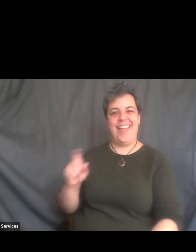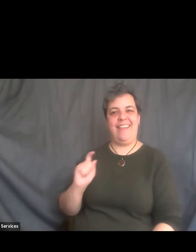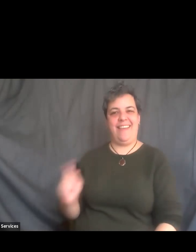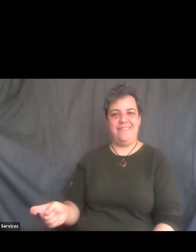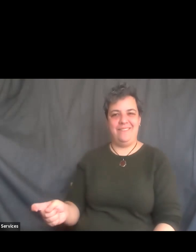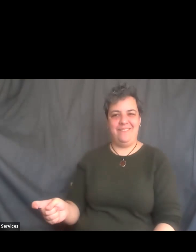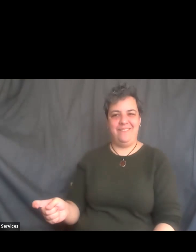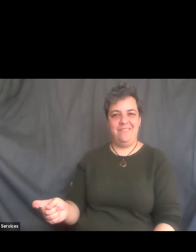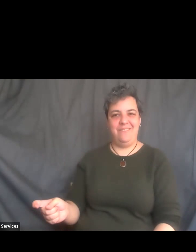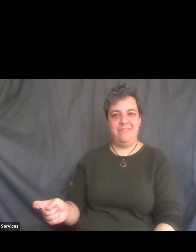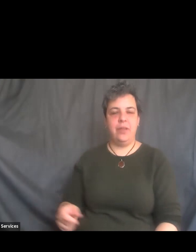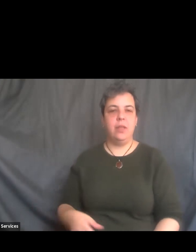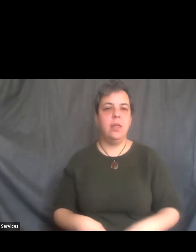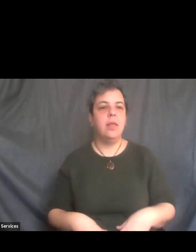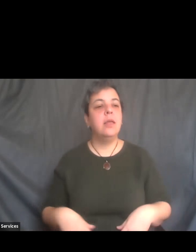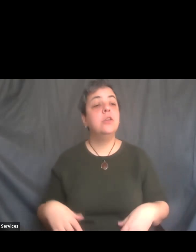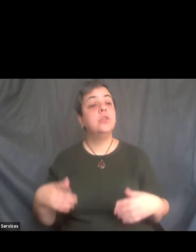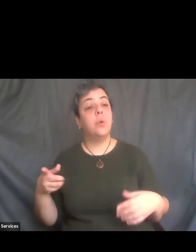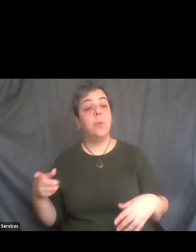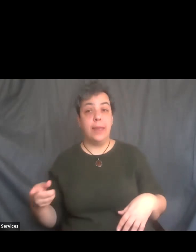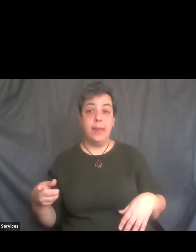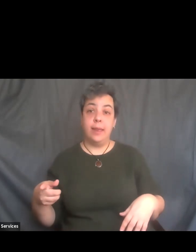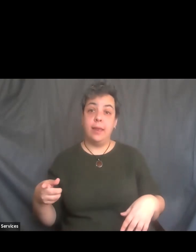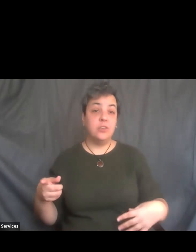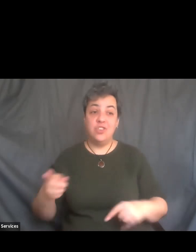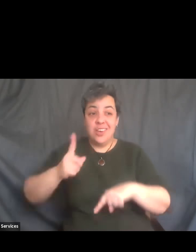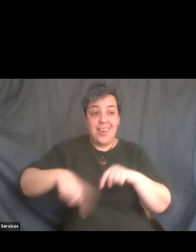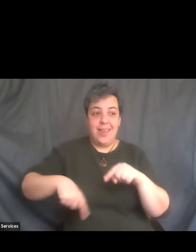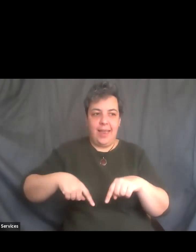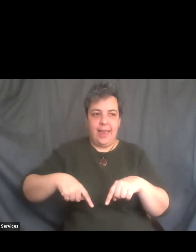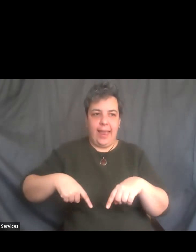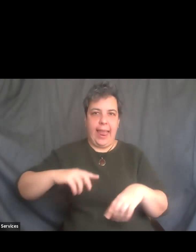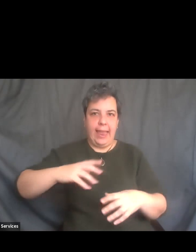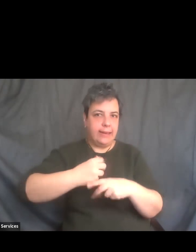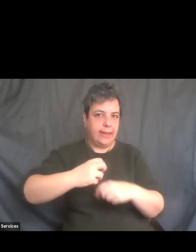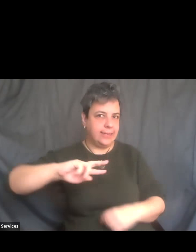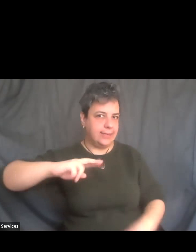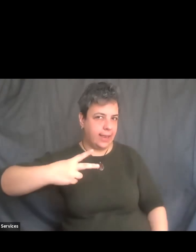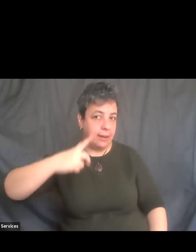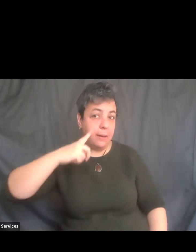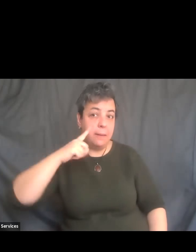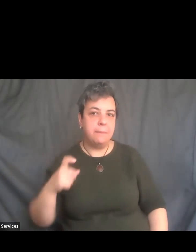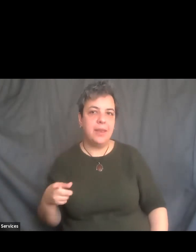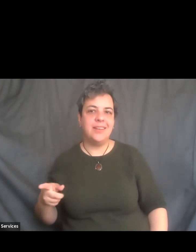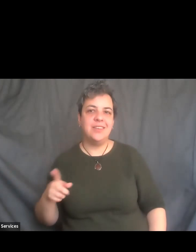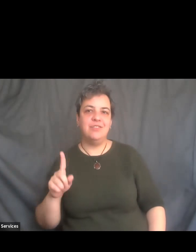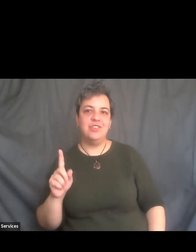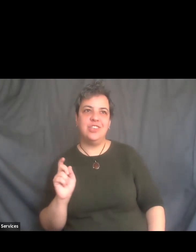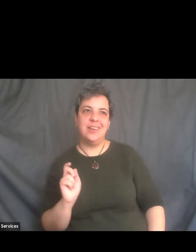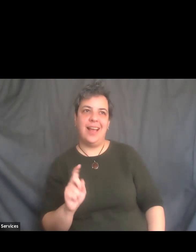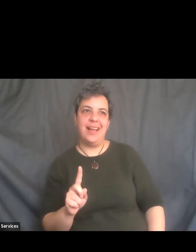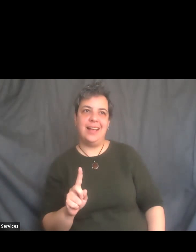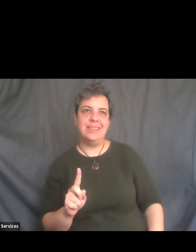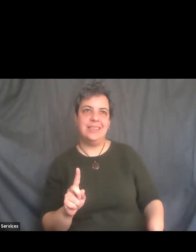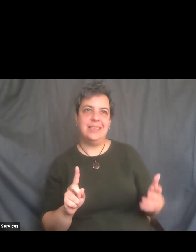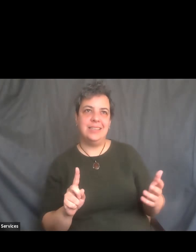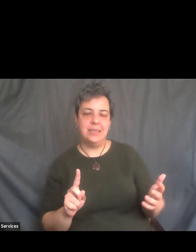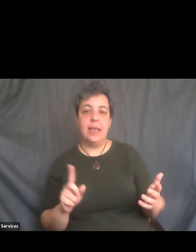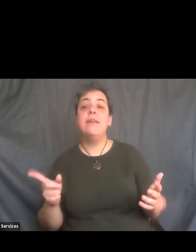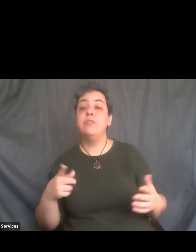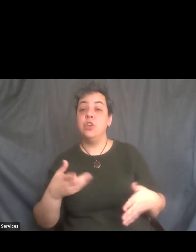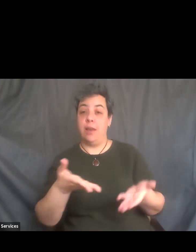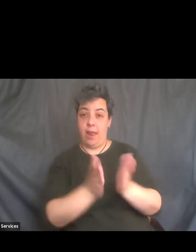if she's asked the question and answers it truthfully, that has she had the first dose, they say, we won't take you for a second dose appointment.